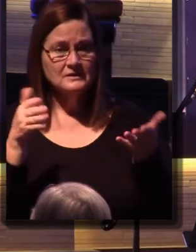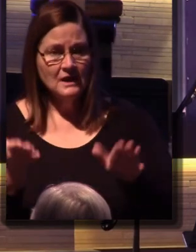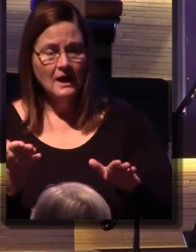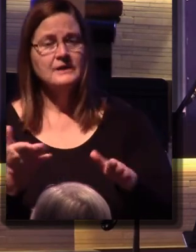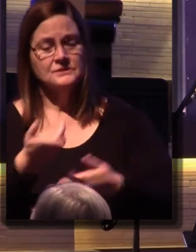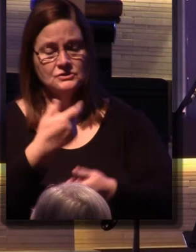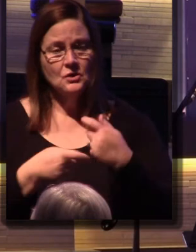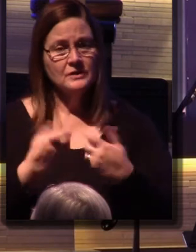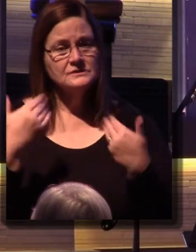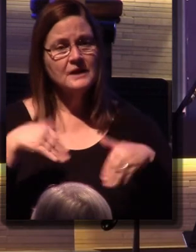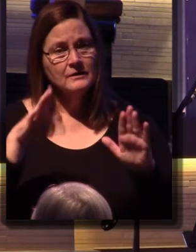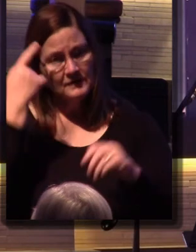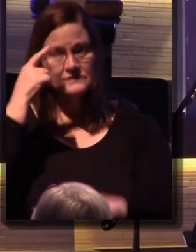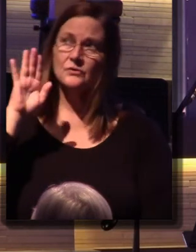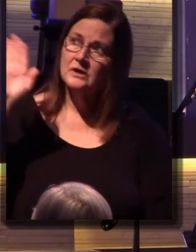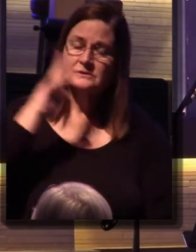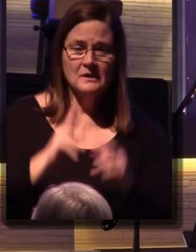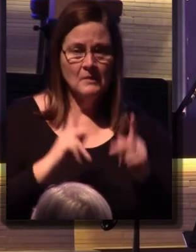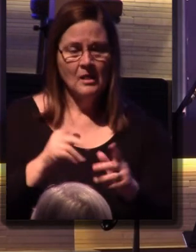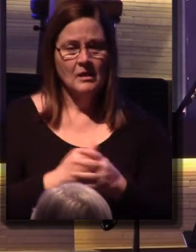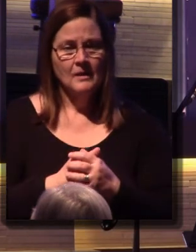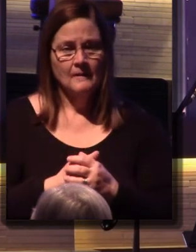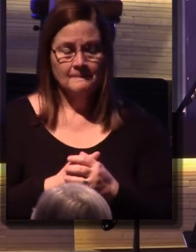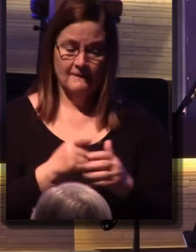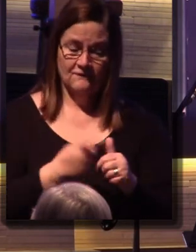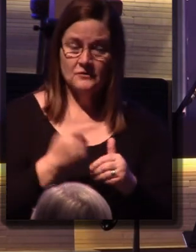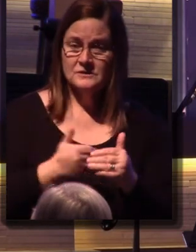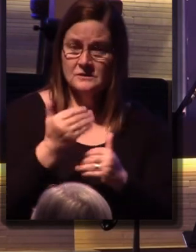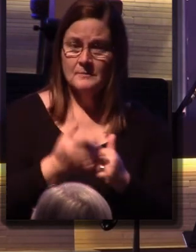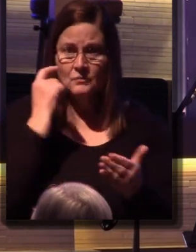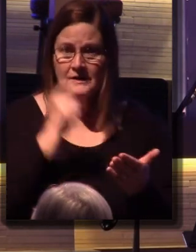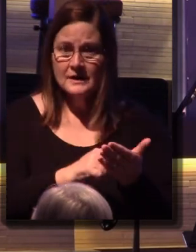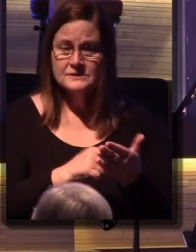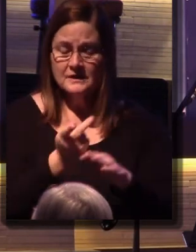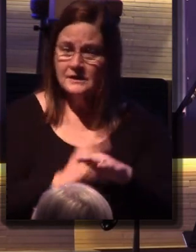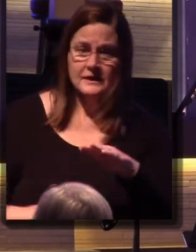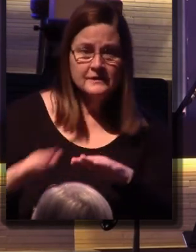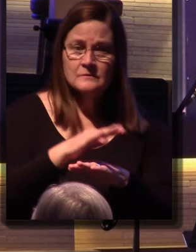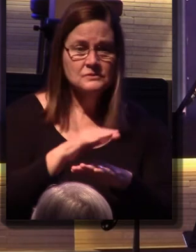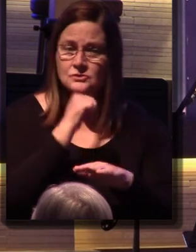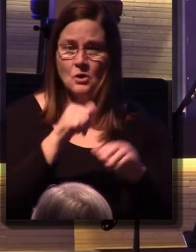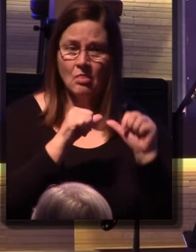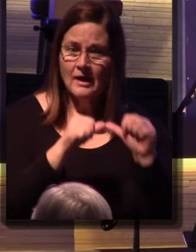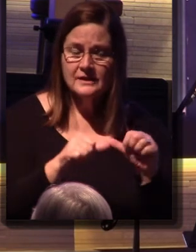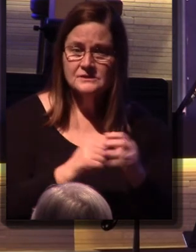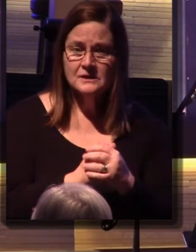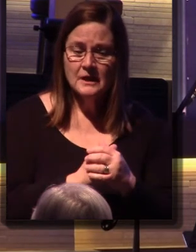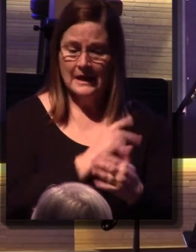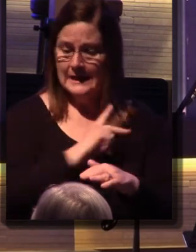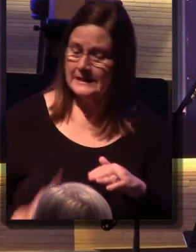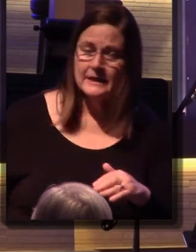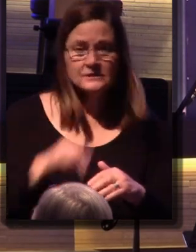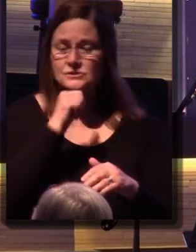atoning sacrifice for his people and for all who would trust in him. So the first step in recognizing that kingdoms don't last and